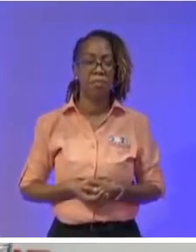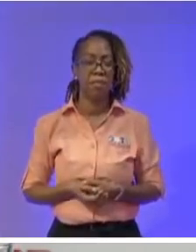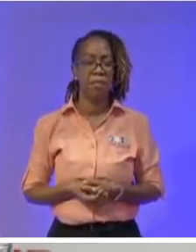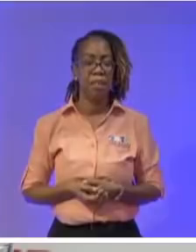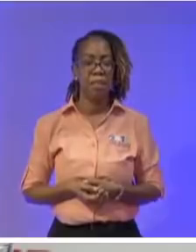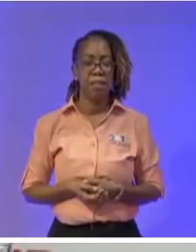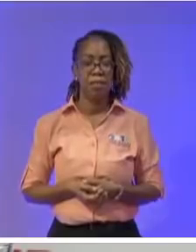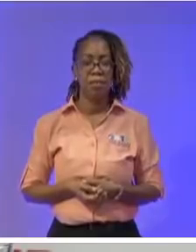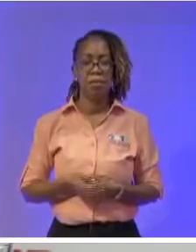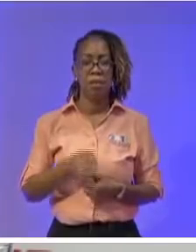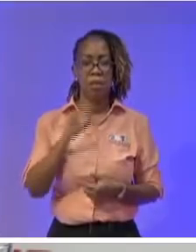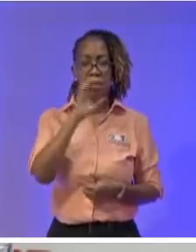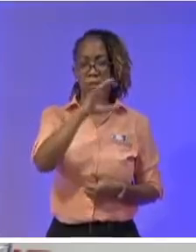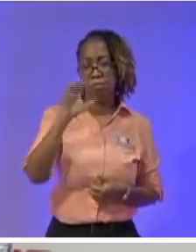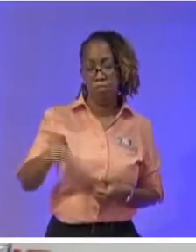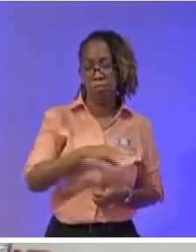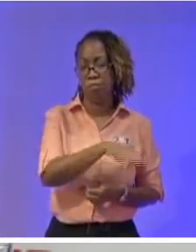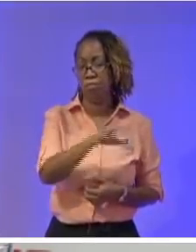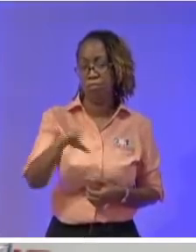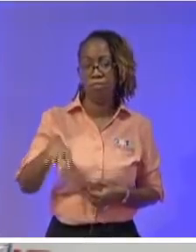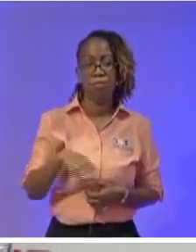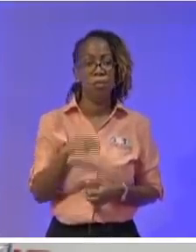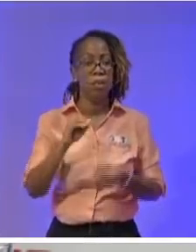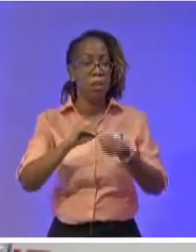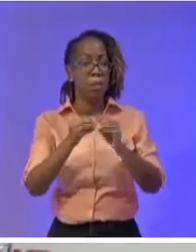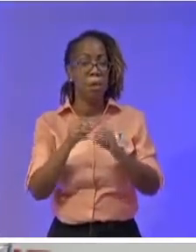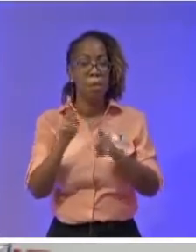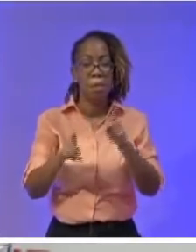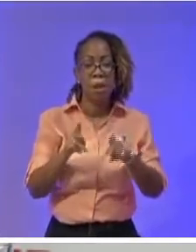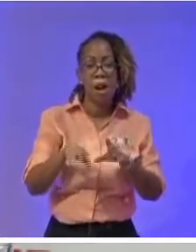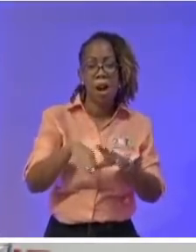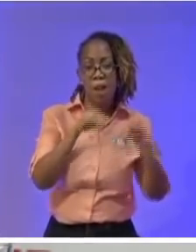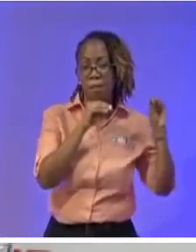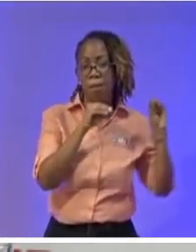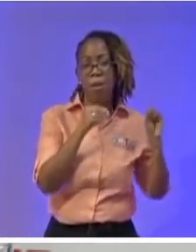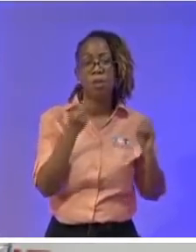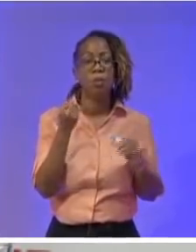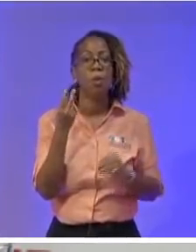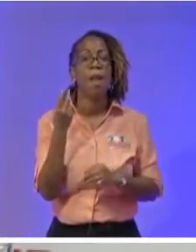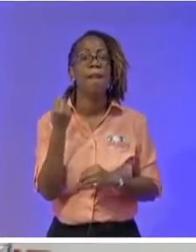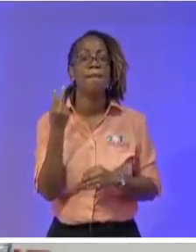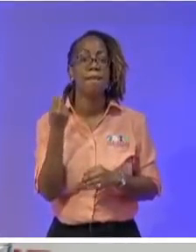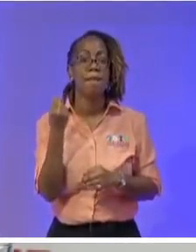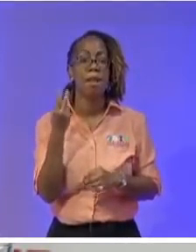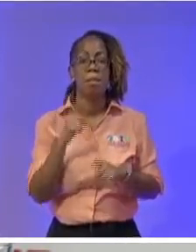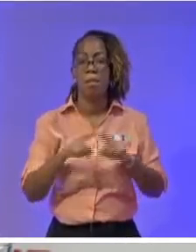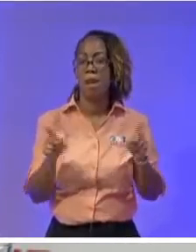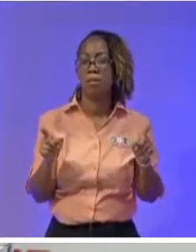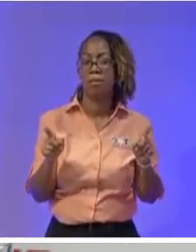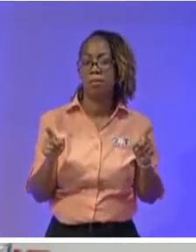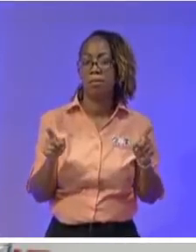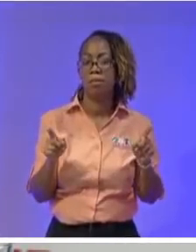each RHA, number of persons who have left, 12. But